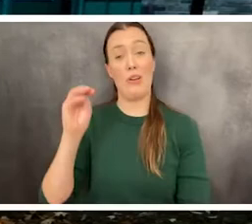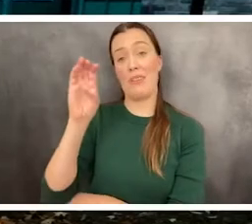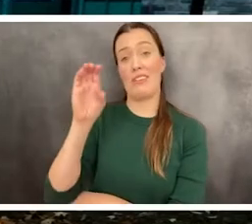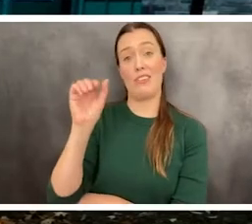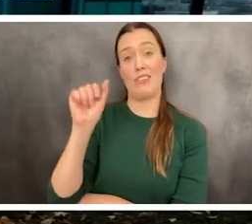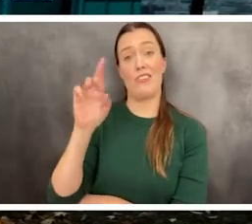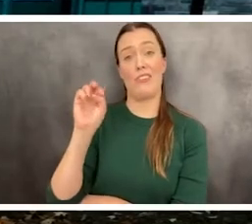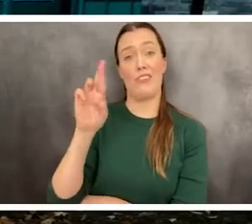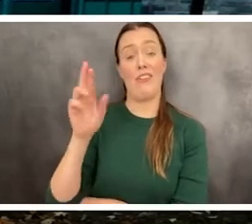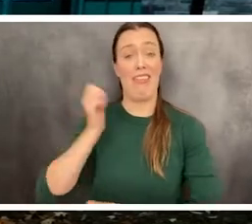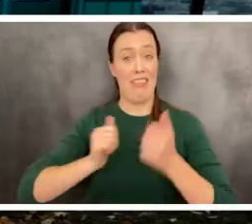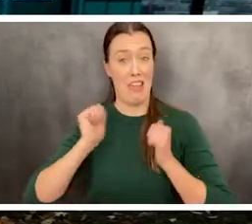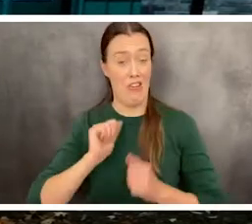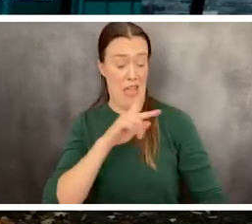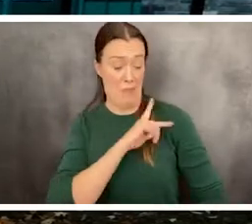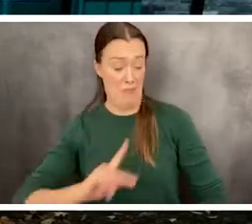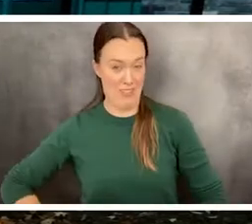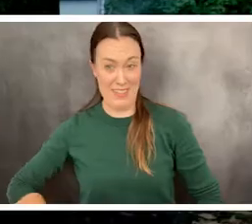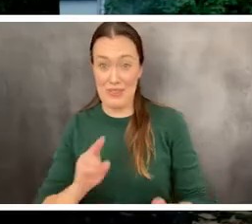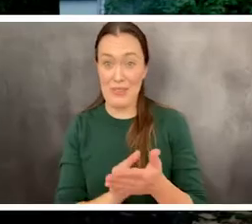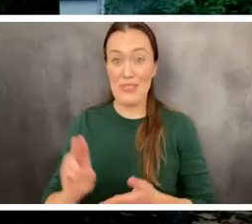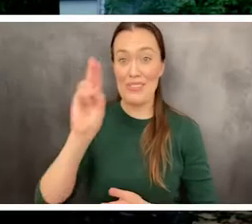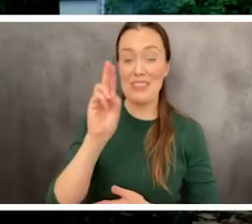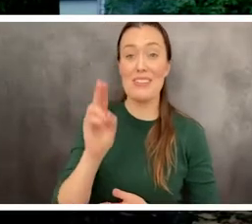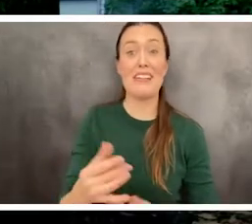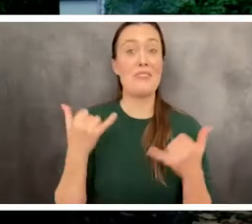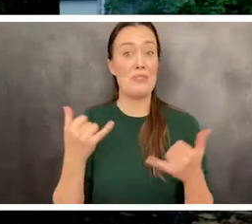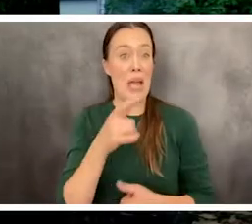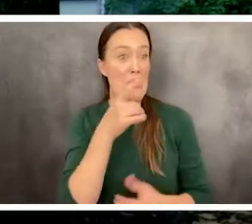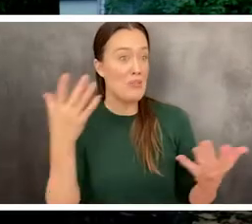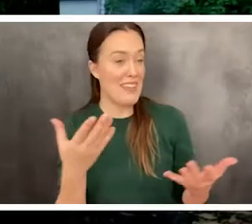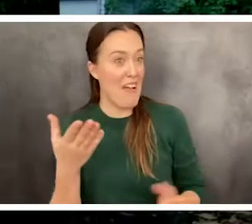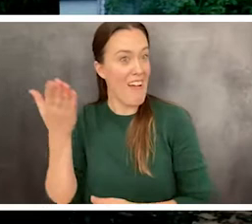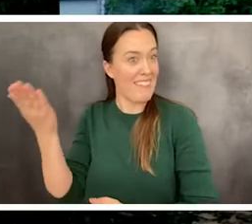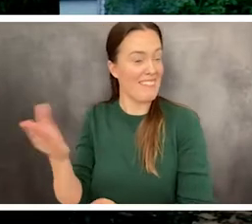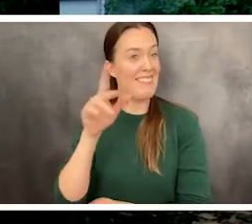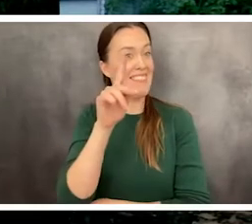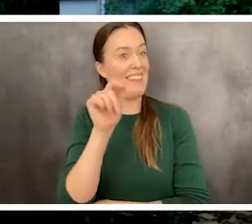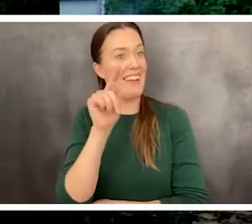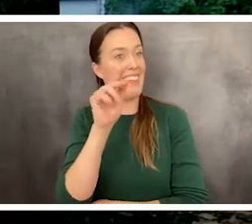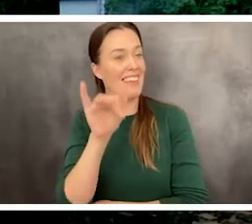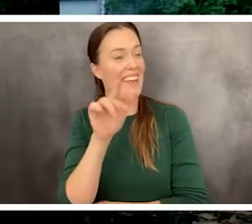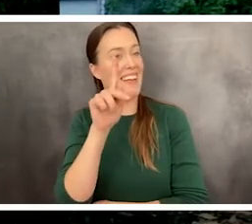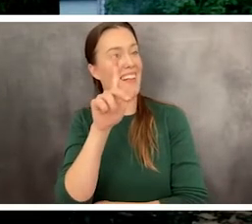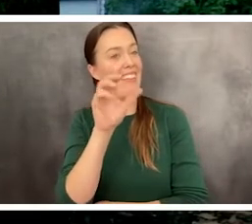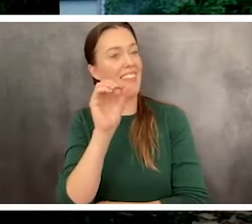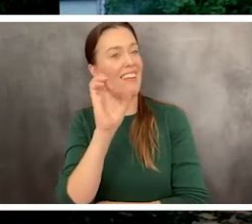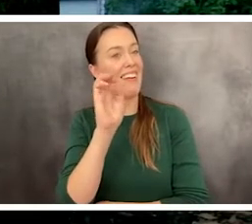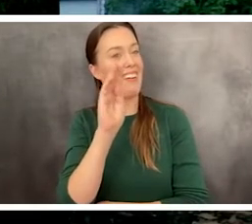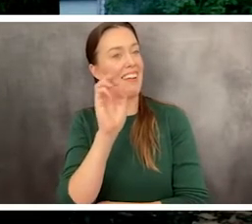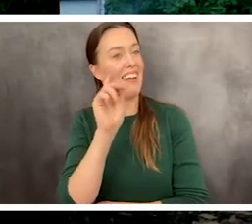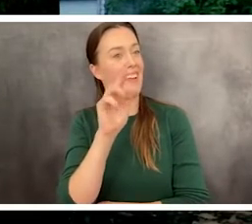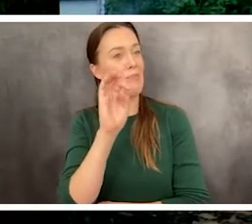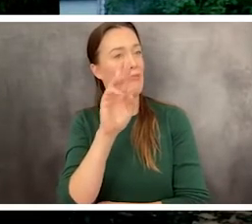University campus. And joining me today is Kathy Klockenbrink from Jammin Crêpes, a very beloved restaurant café here in